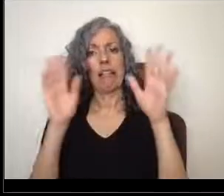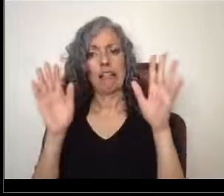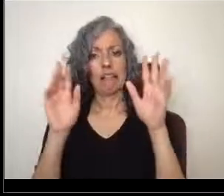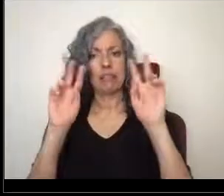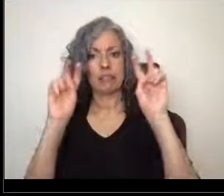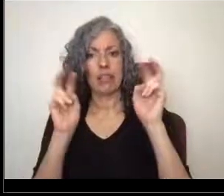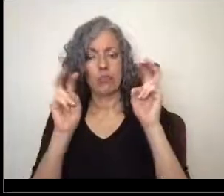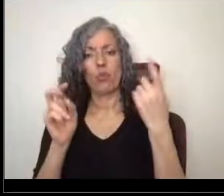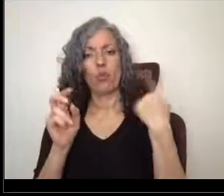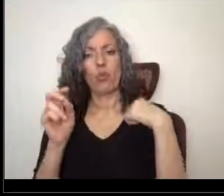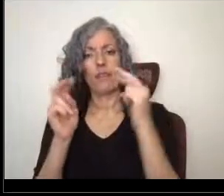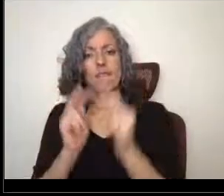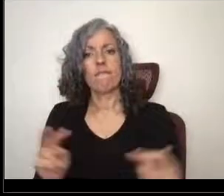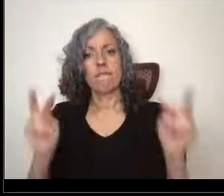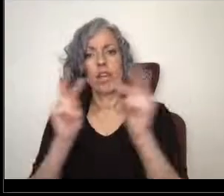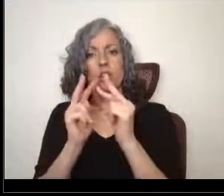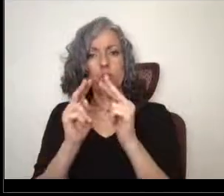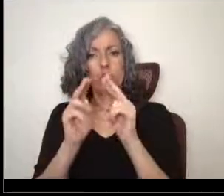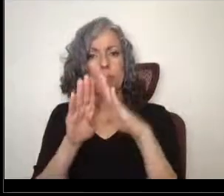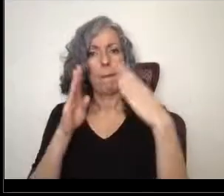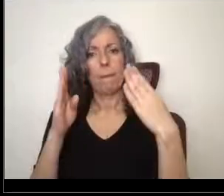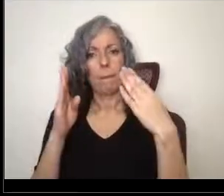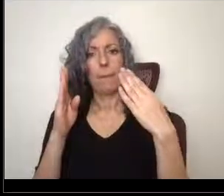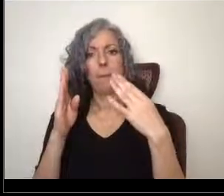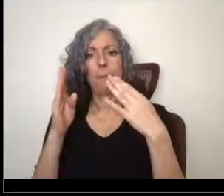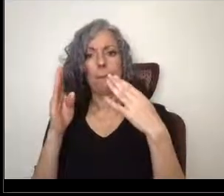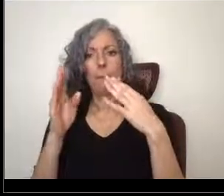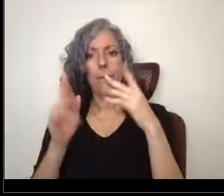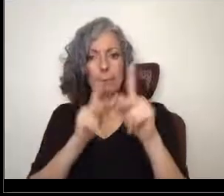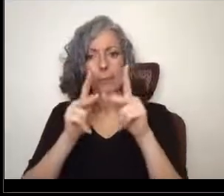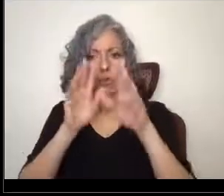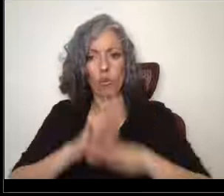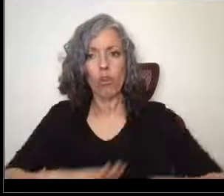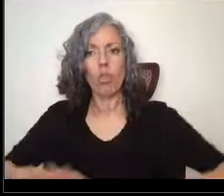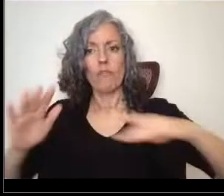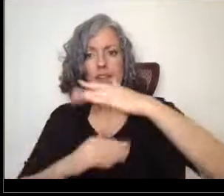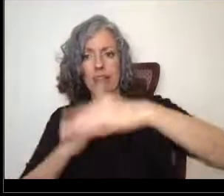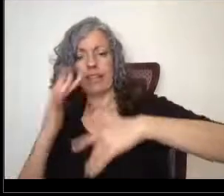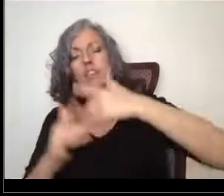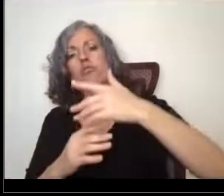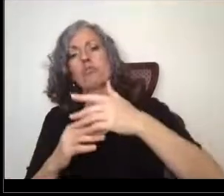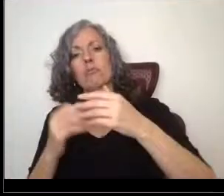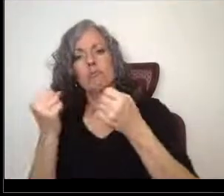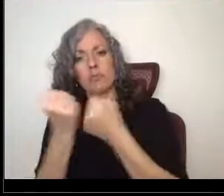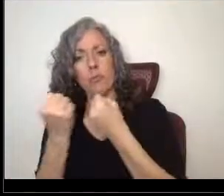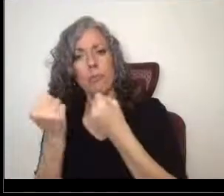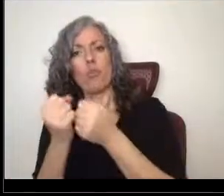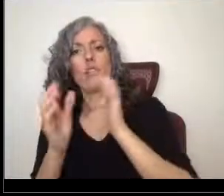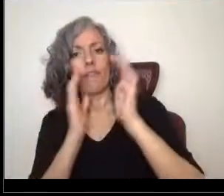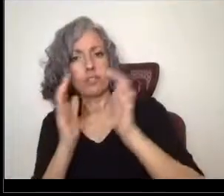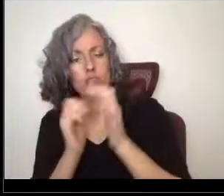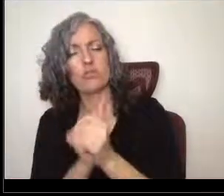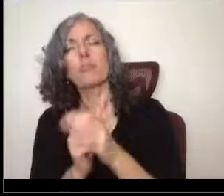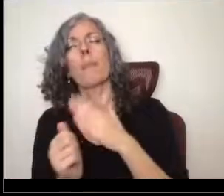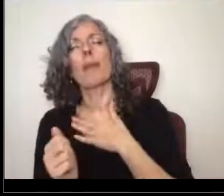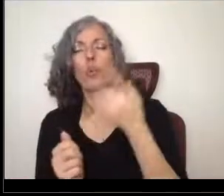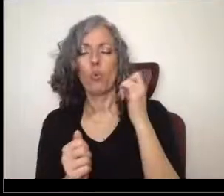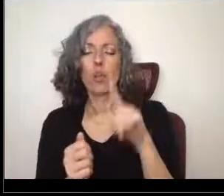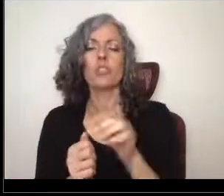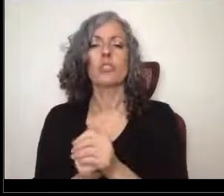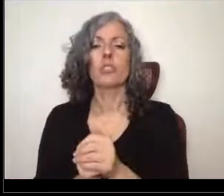value public input, we value public engagement, and we've heard from Director Weiss authentic engagement. So my question is, in terms of